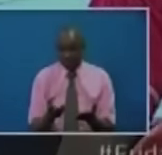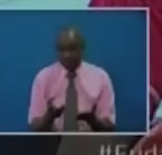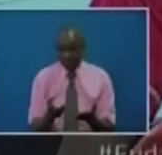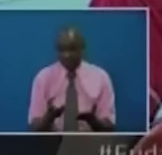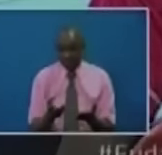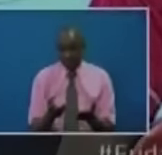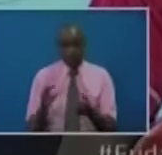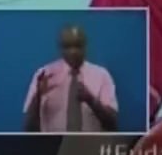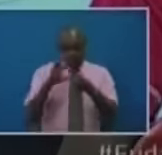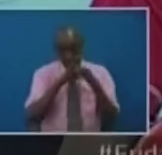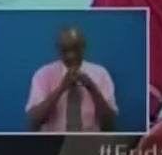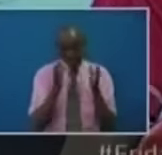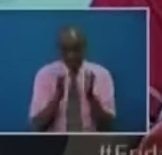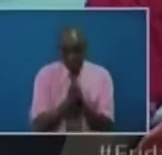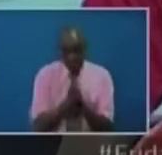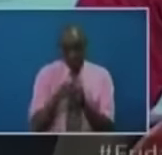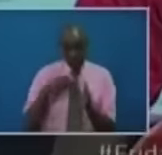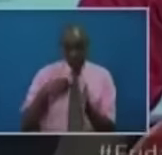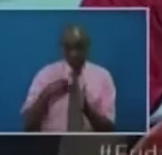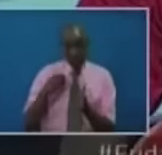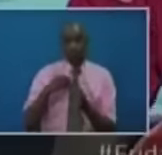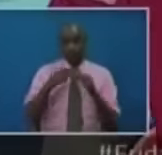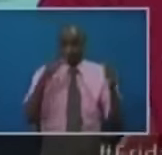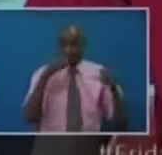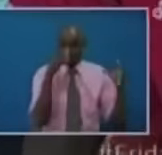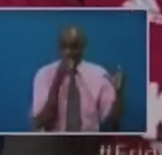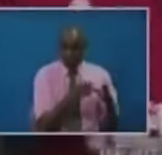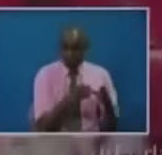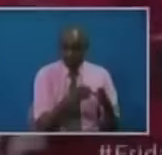the coalition of exiled Burundi opposition,